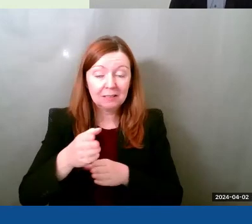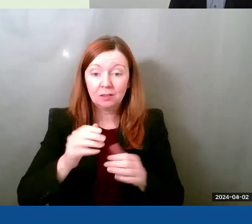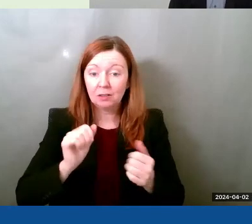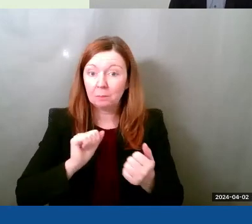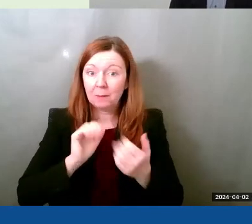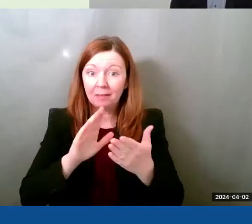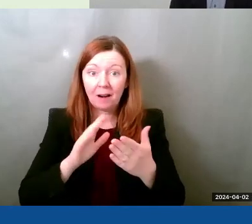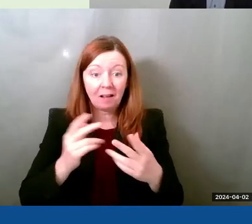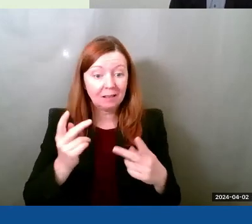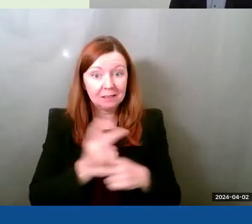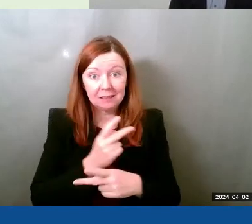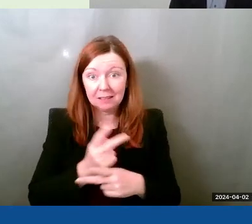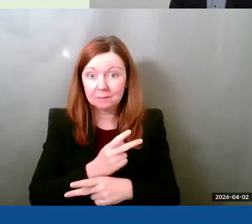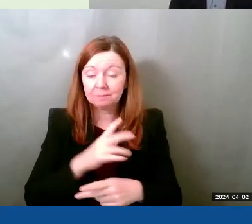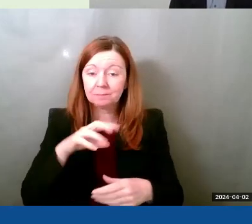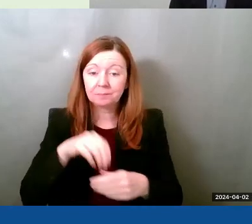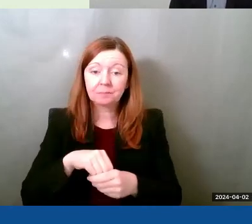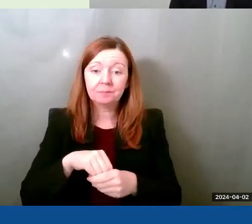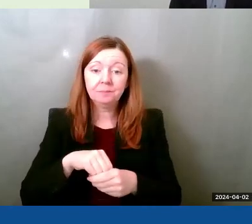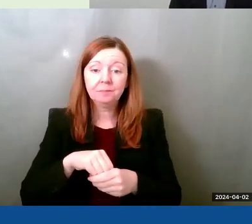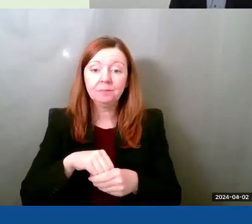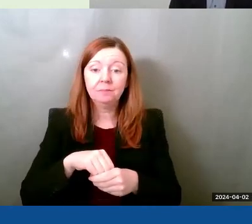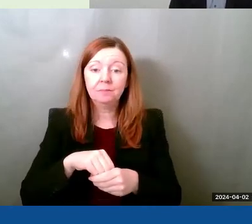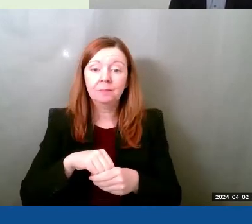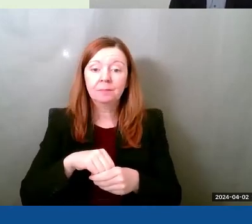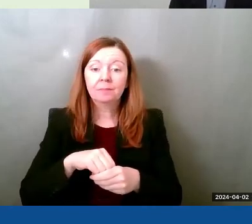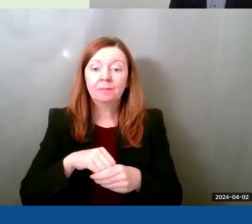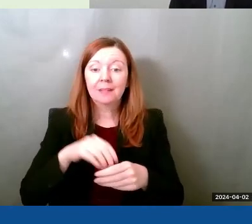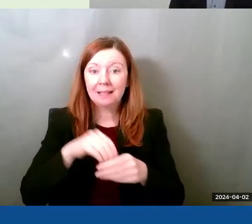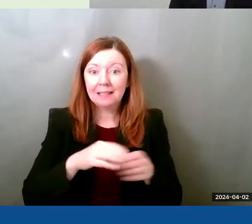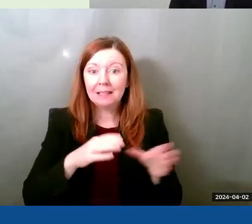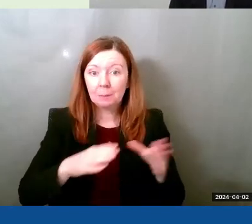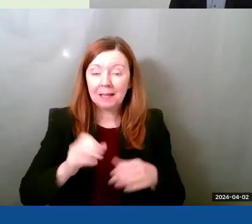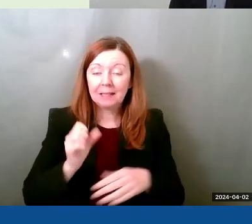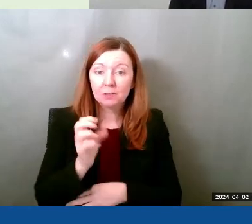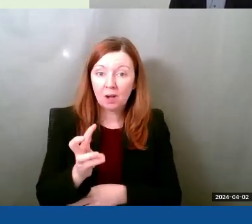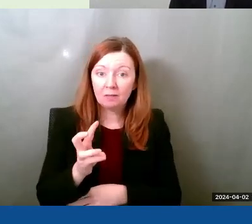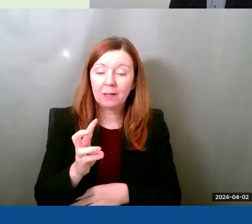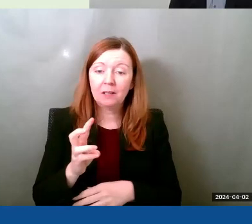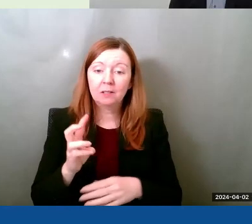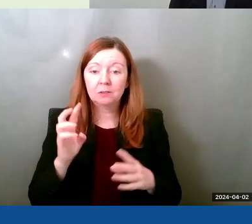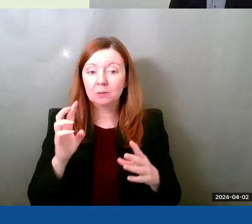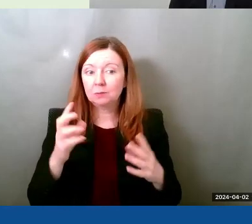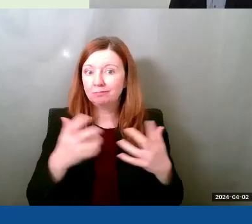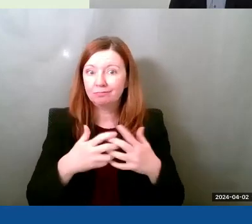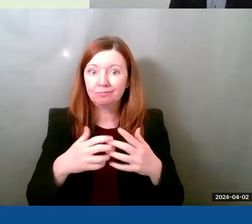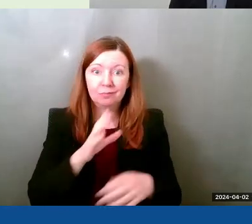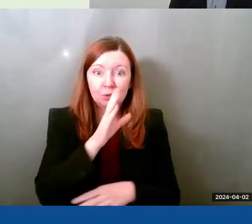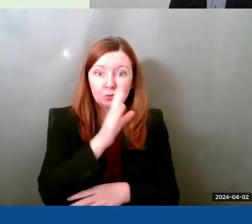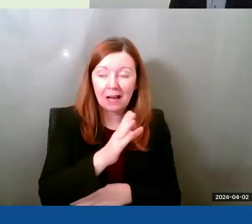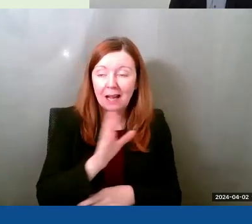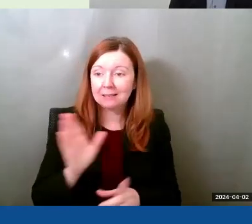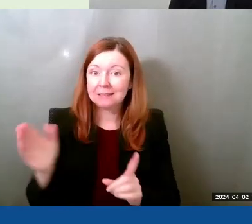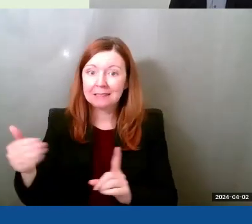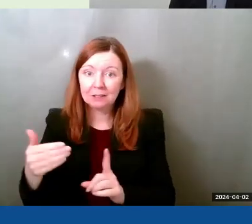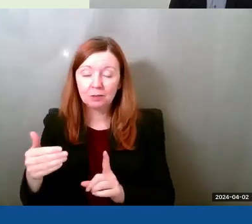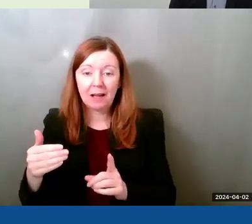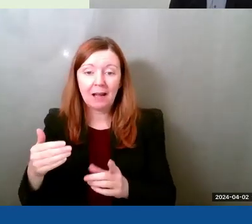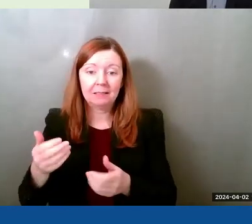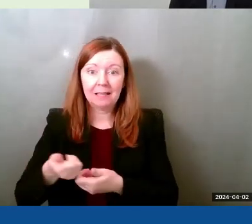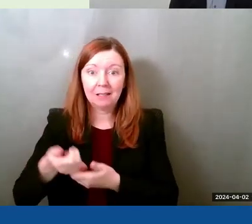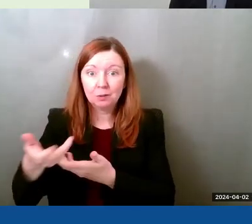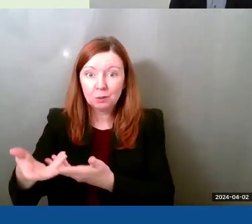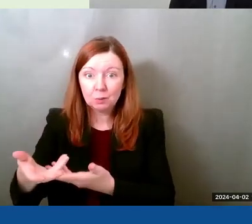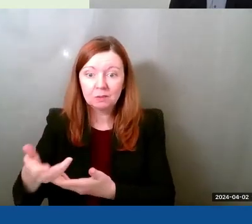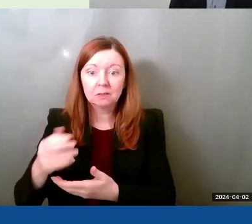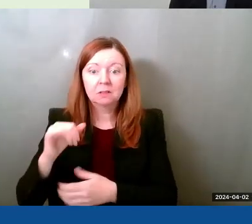methodology, including in-plan software, to come up with a combination of direct, indirect, and induced